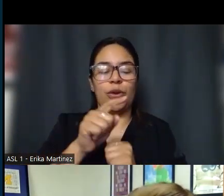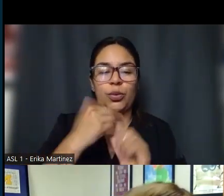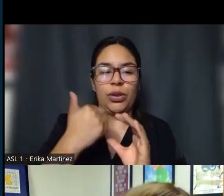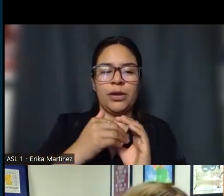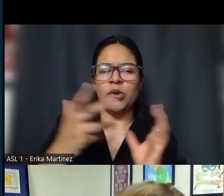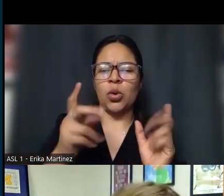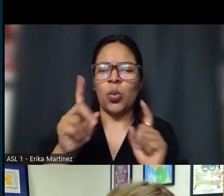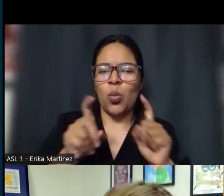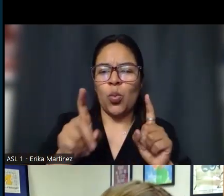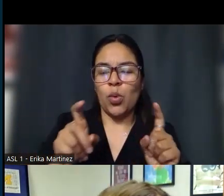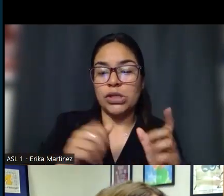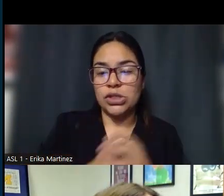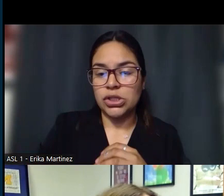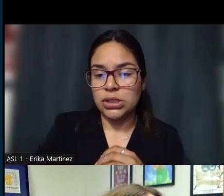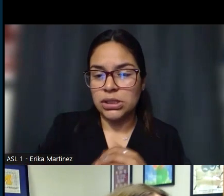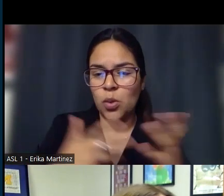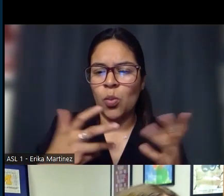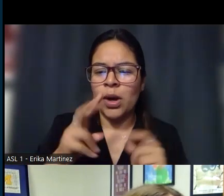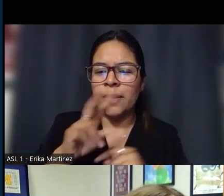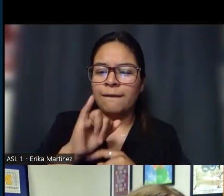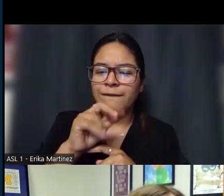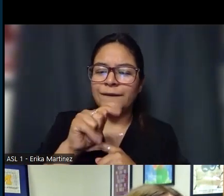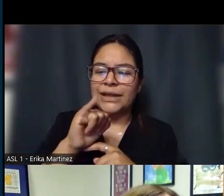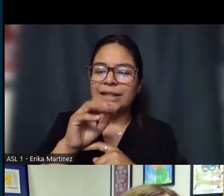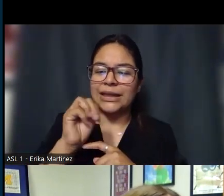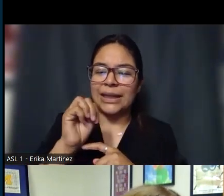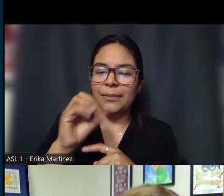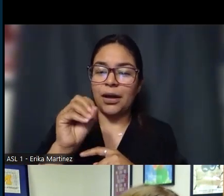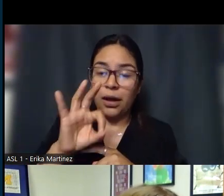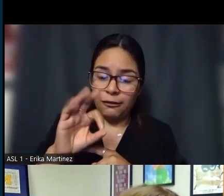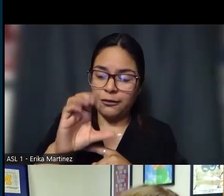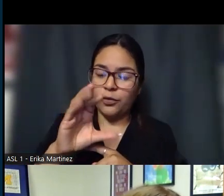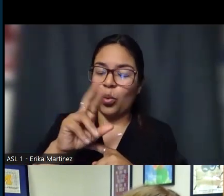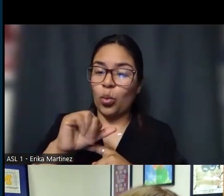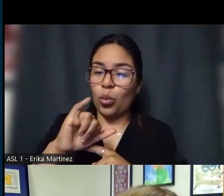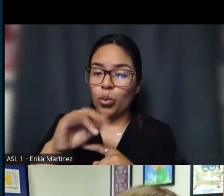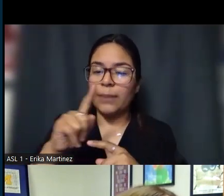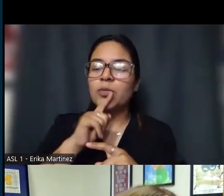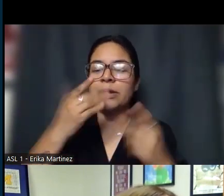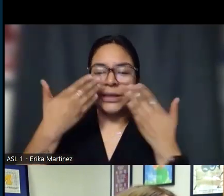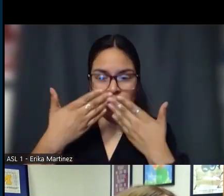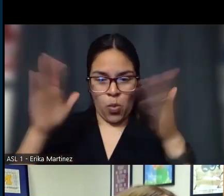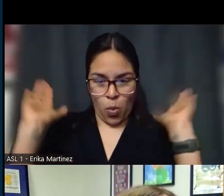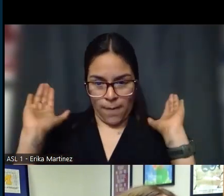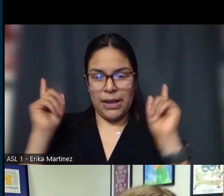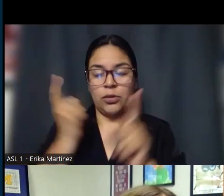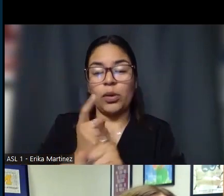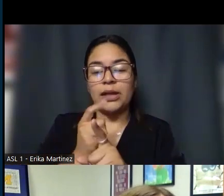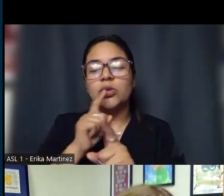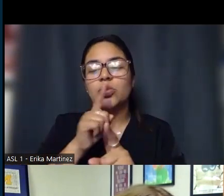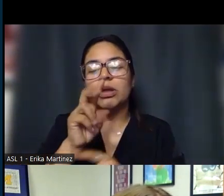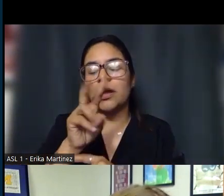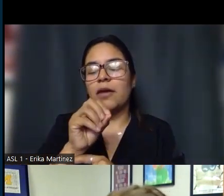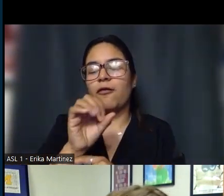through the VOCA Victim Assistance Formula Grant Program, and it is very broad. It is anyone who has suffered